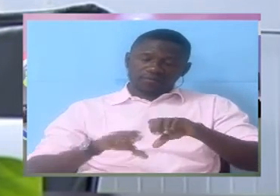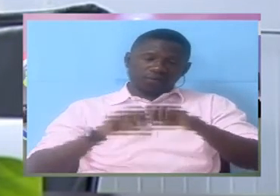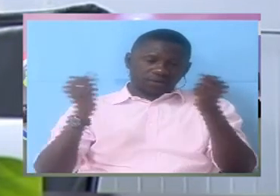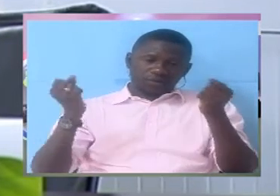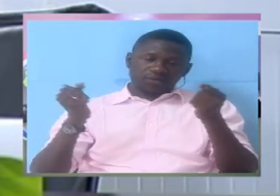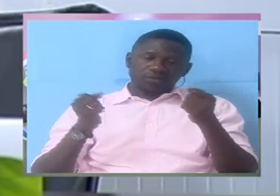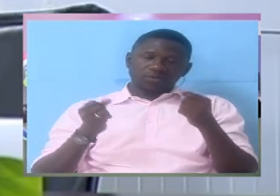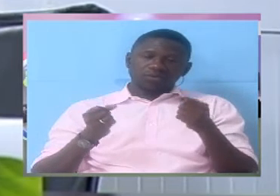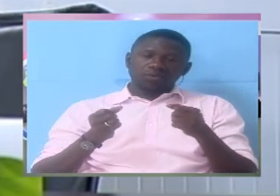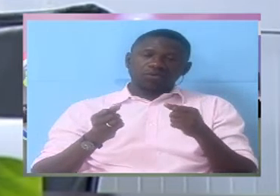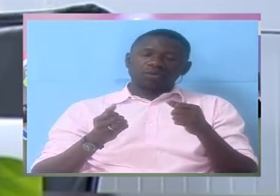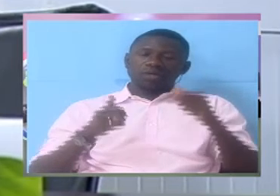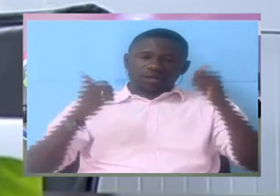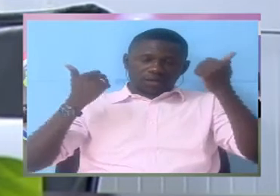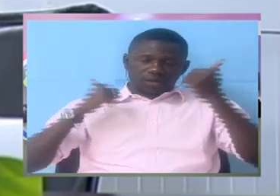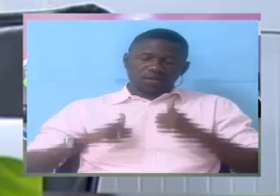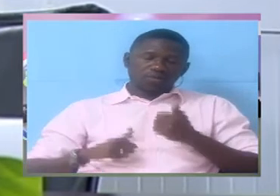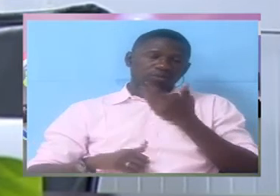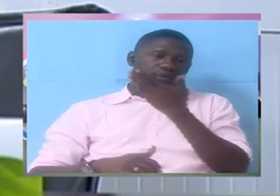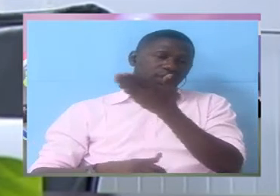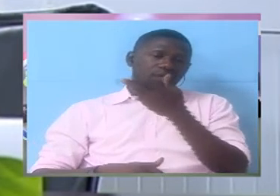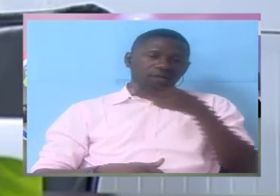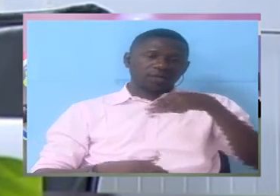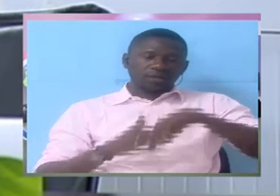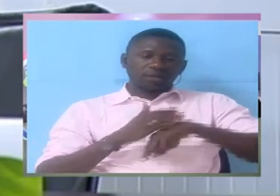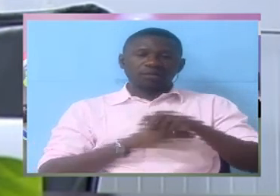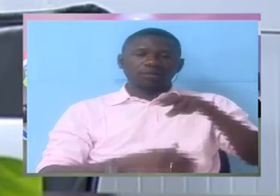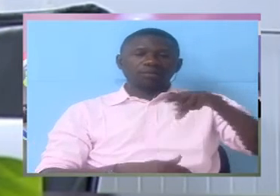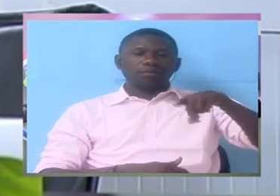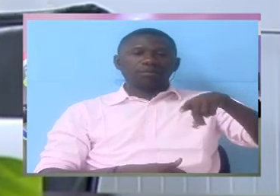Palestine. Menka ke Palestine.